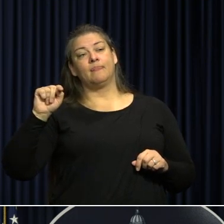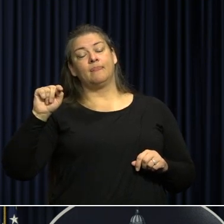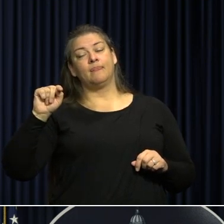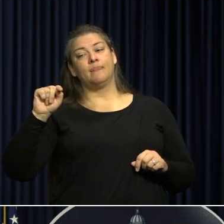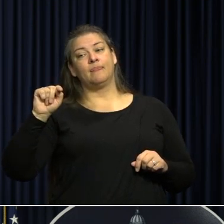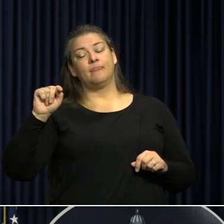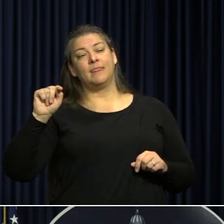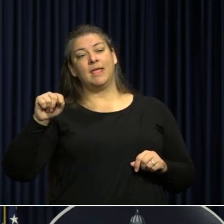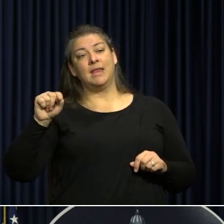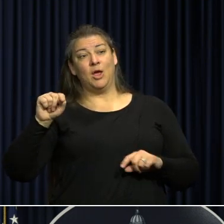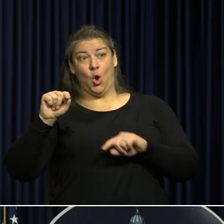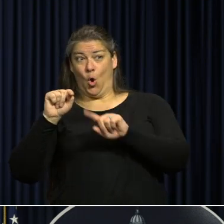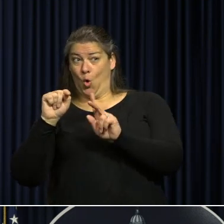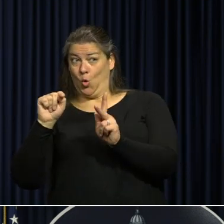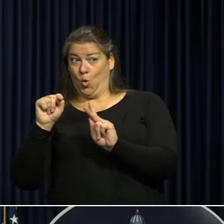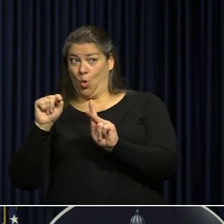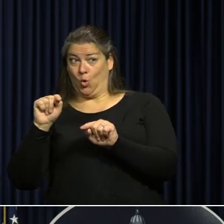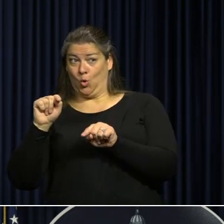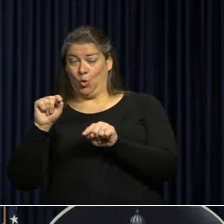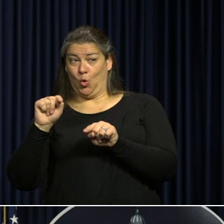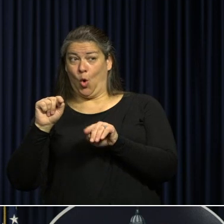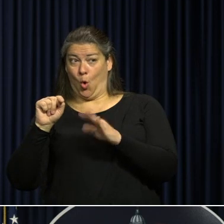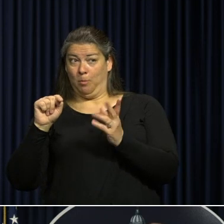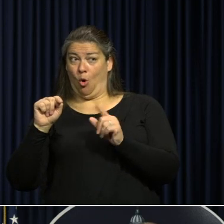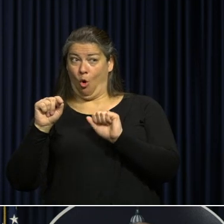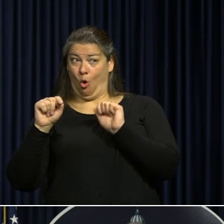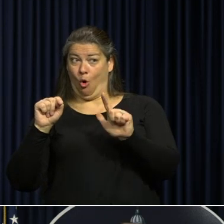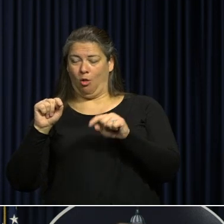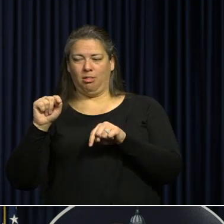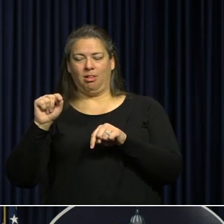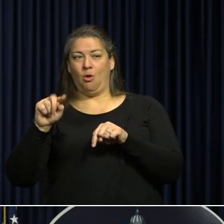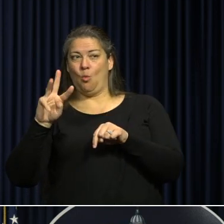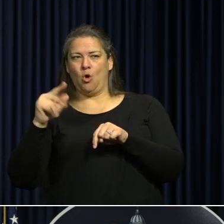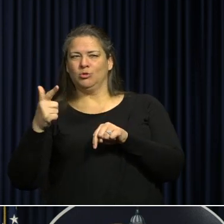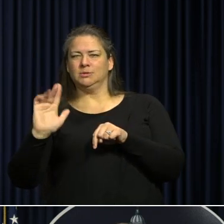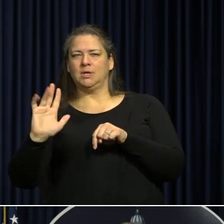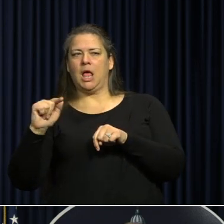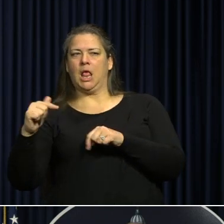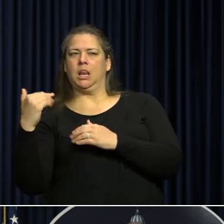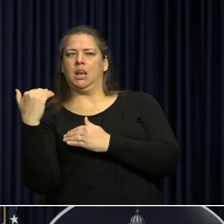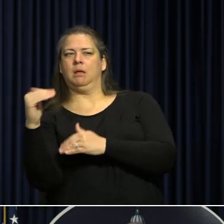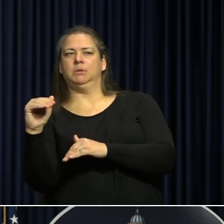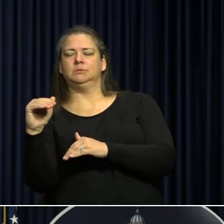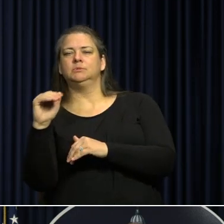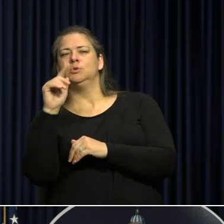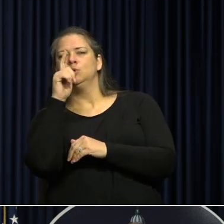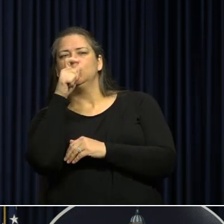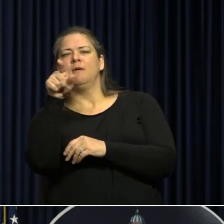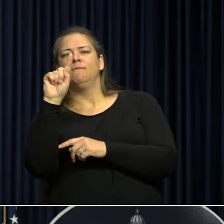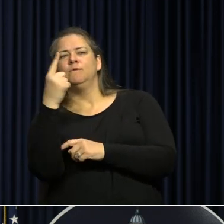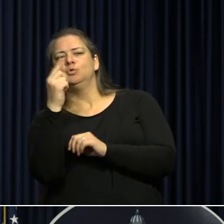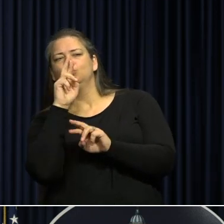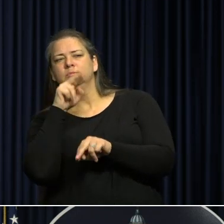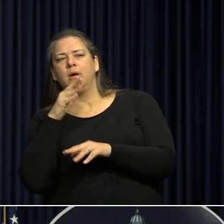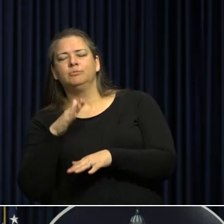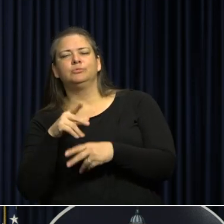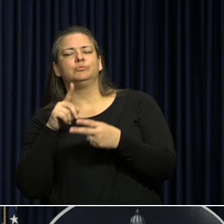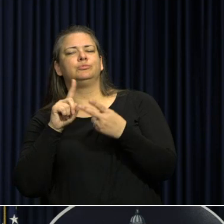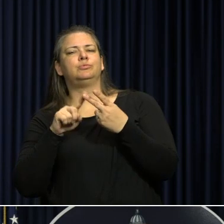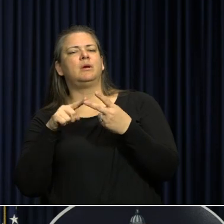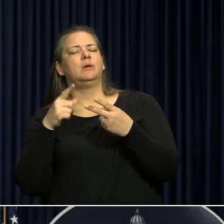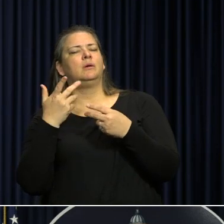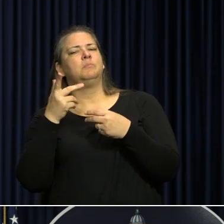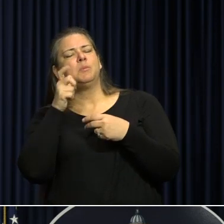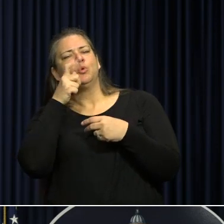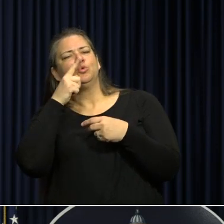Unlike the Kroger site, isn't open to everyone. That is, again, limited to certain first responders and